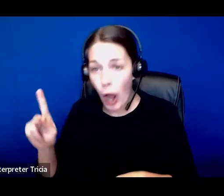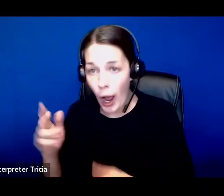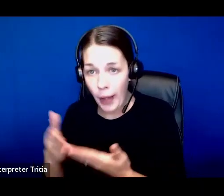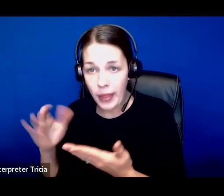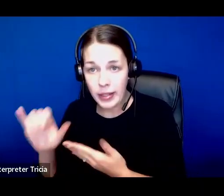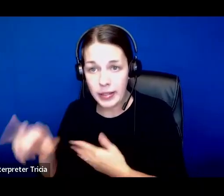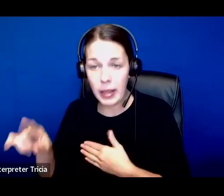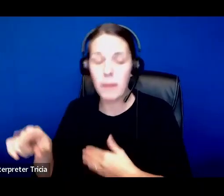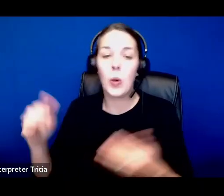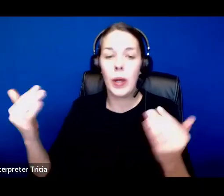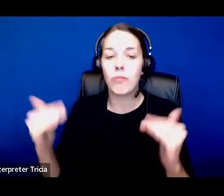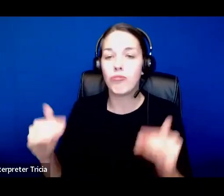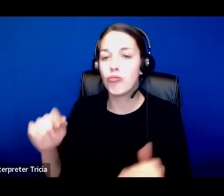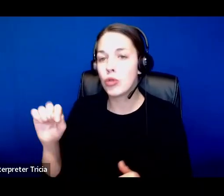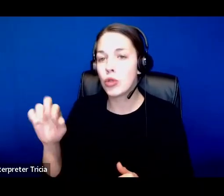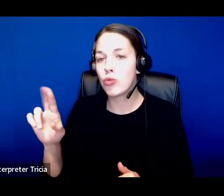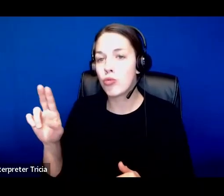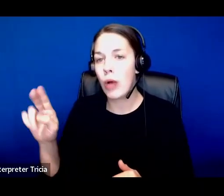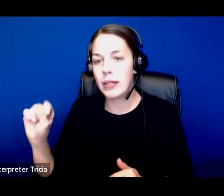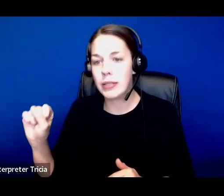about trust and will.